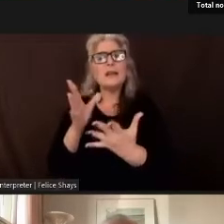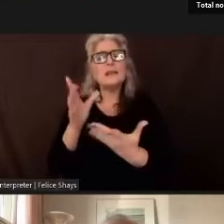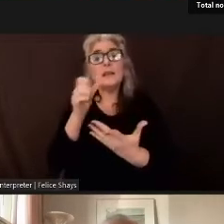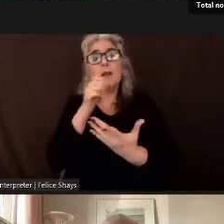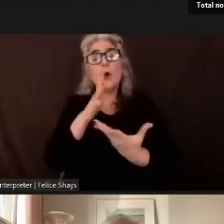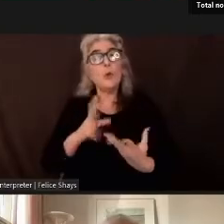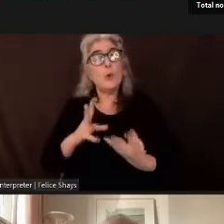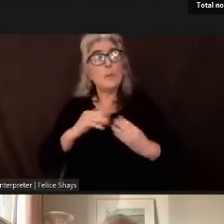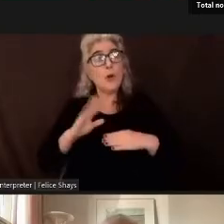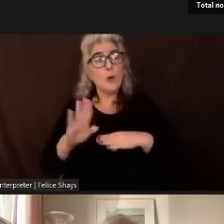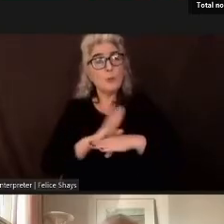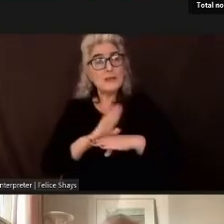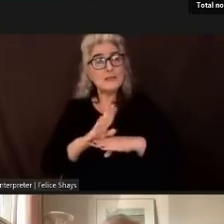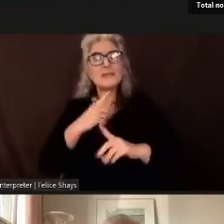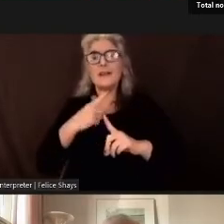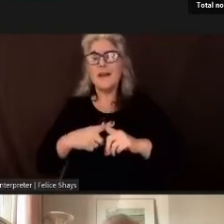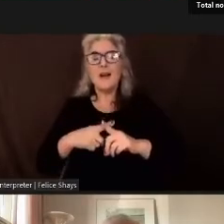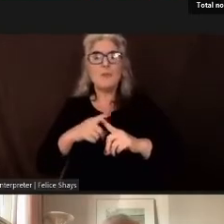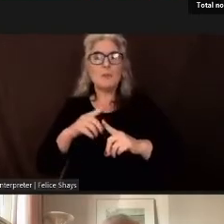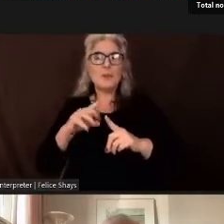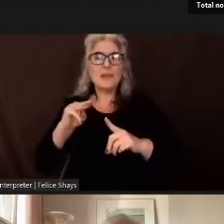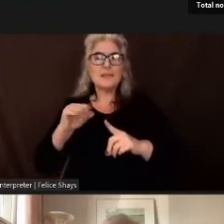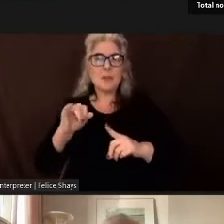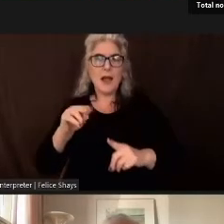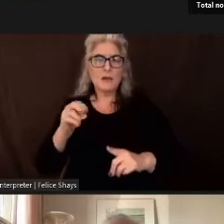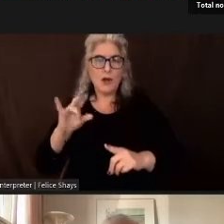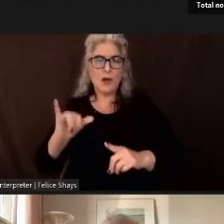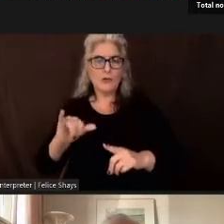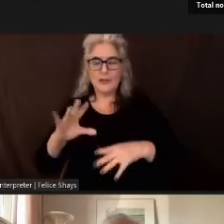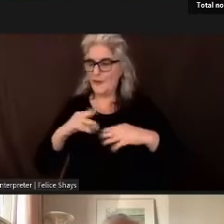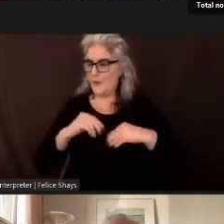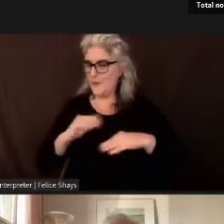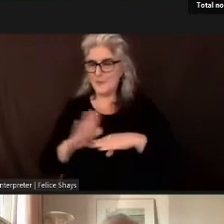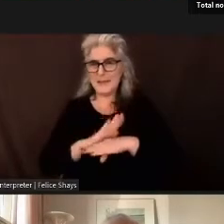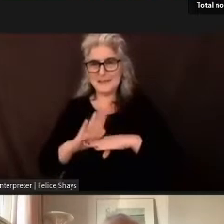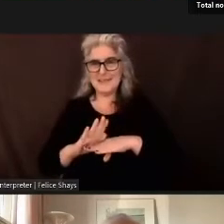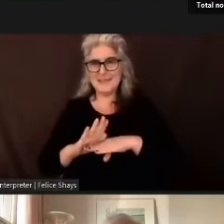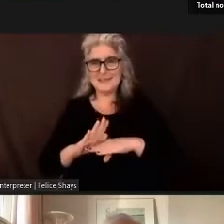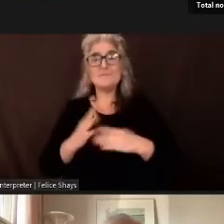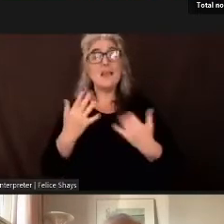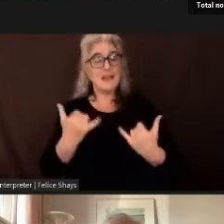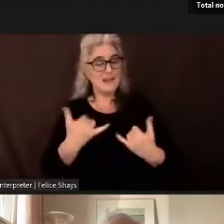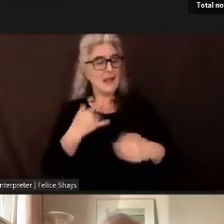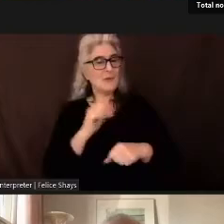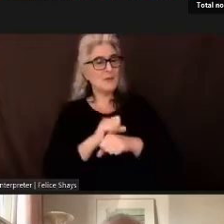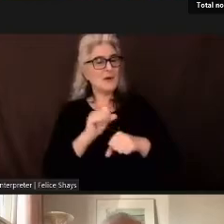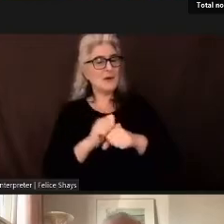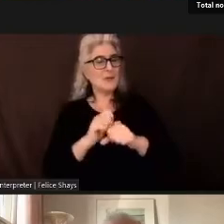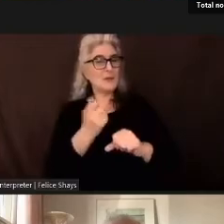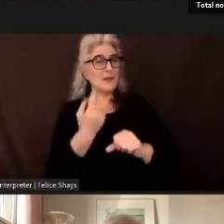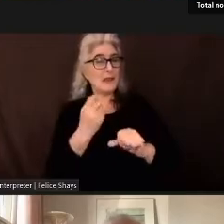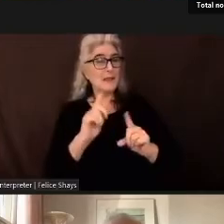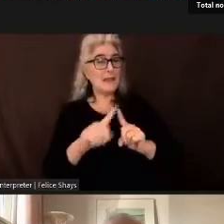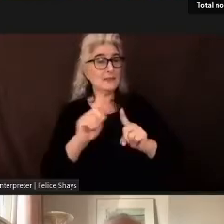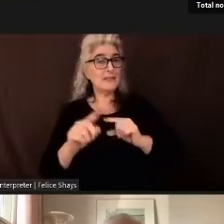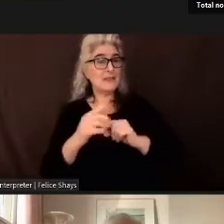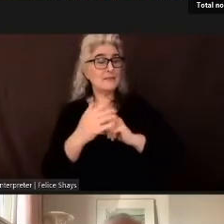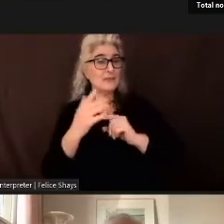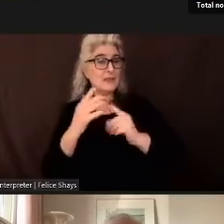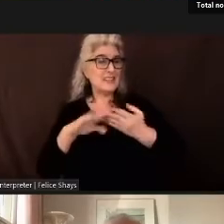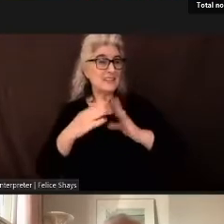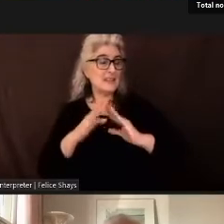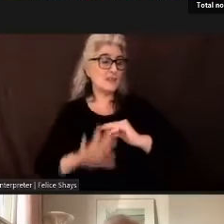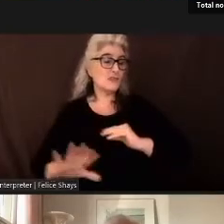well. So as I mentioned, we work with cities. We're currently working with 11 cities, as I said, across the country. And all of these